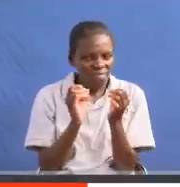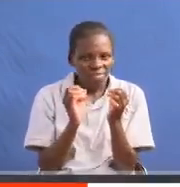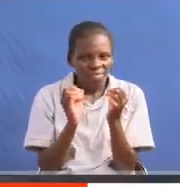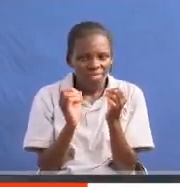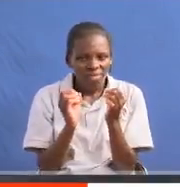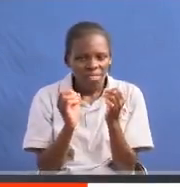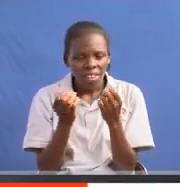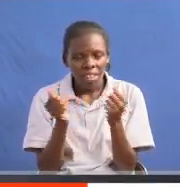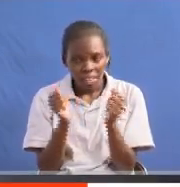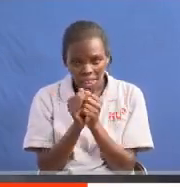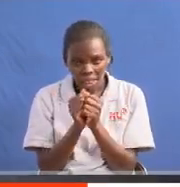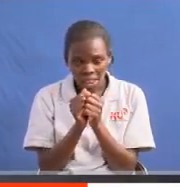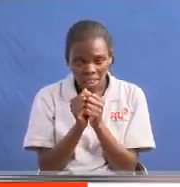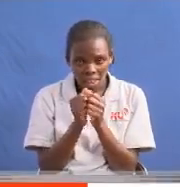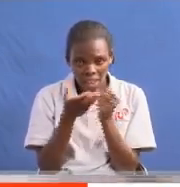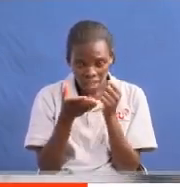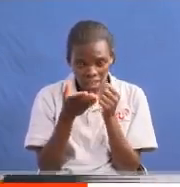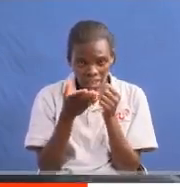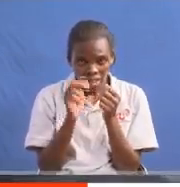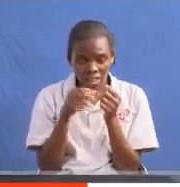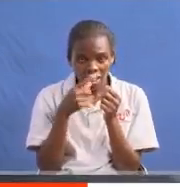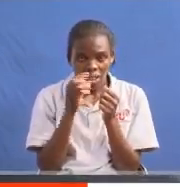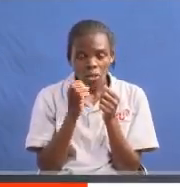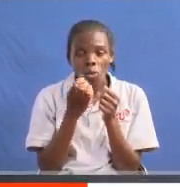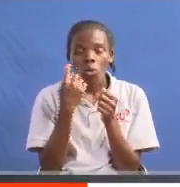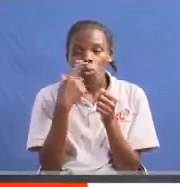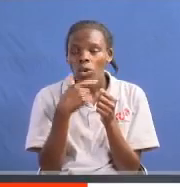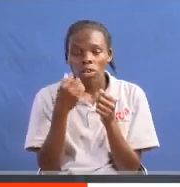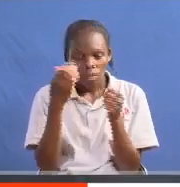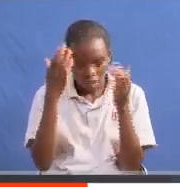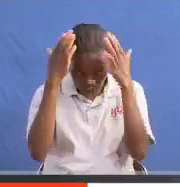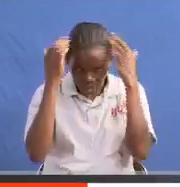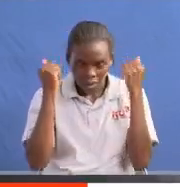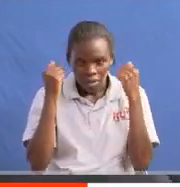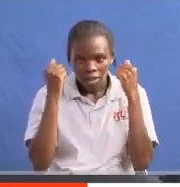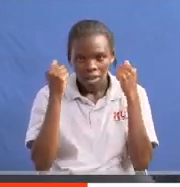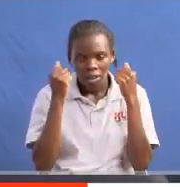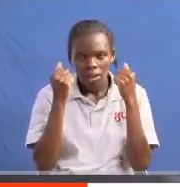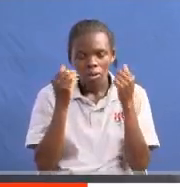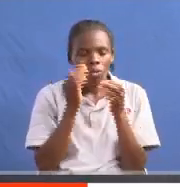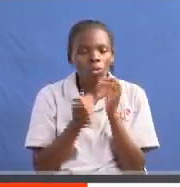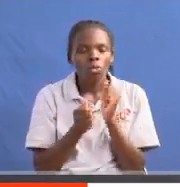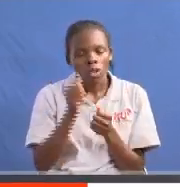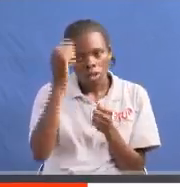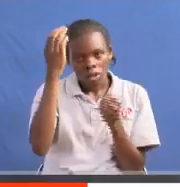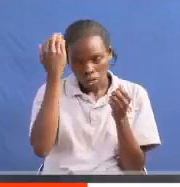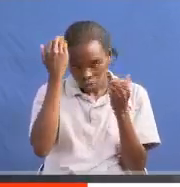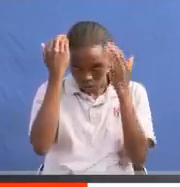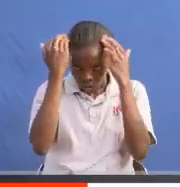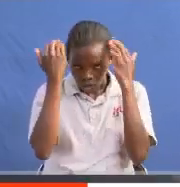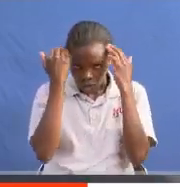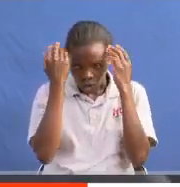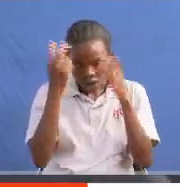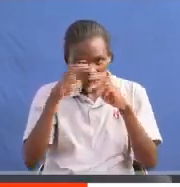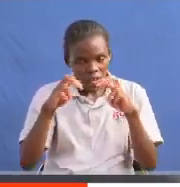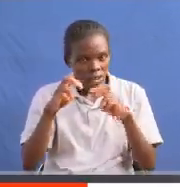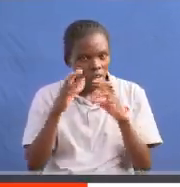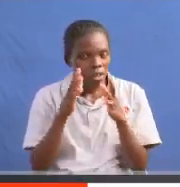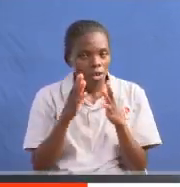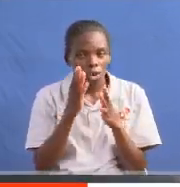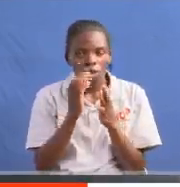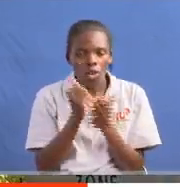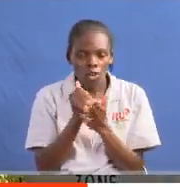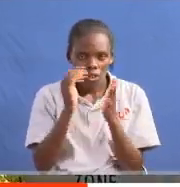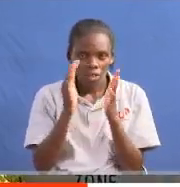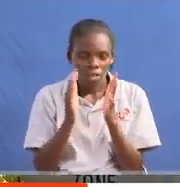I have 10 pending cases, niambie who is the magistrate, the case is before which court, who is the investigating officer, and I go